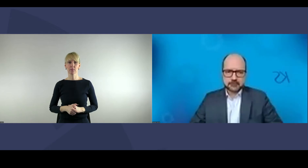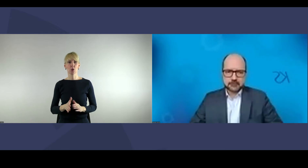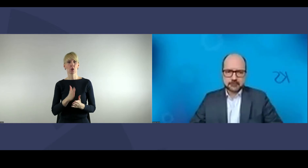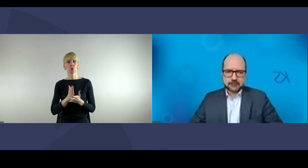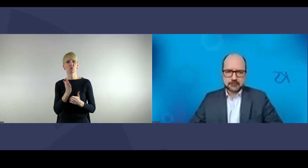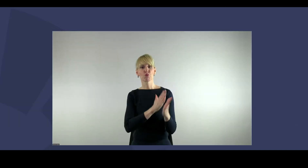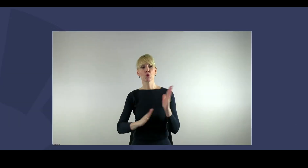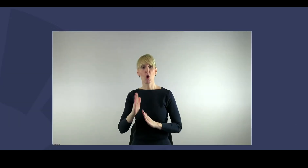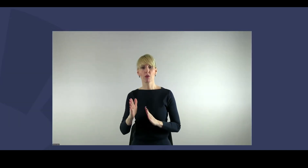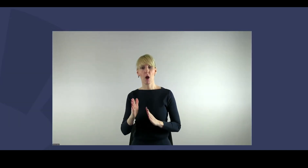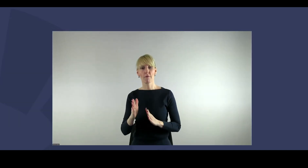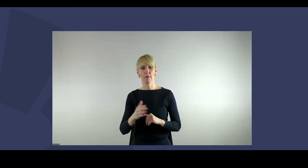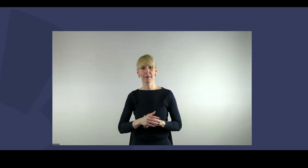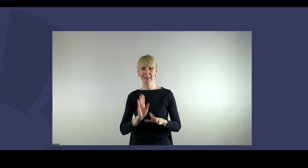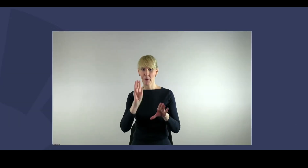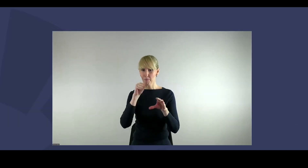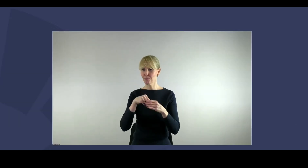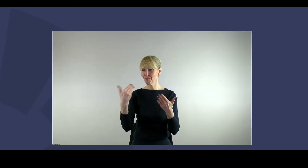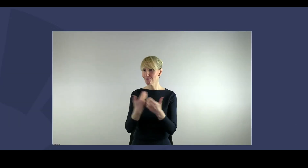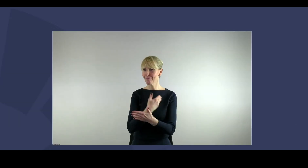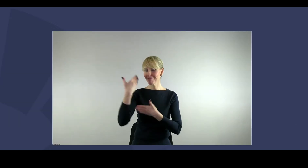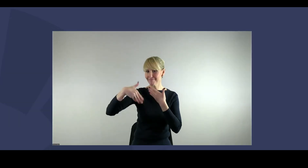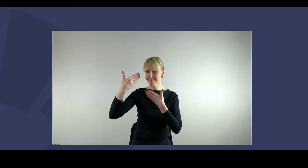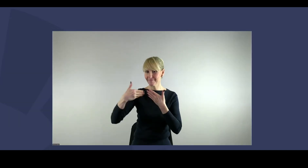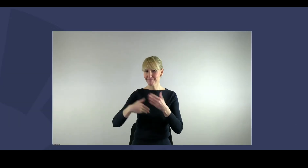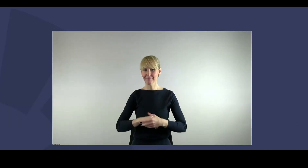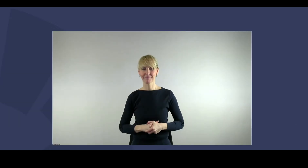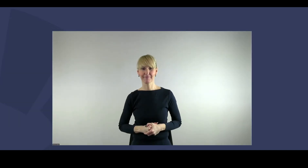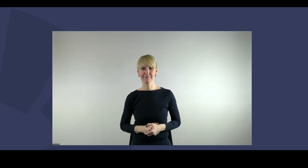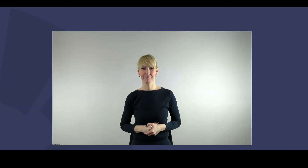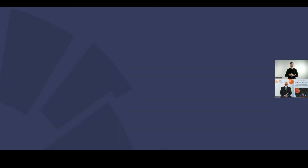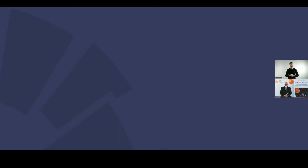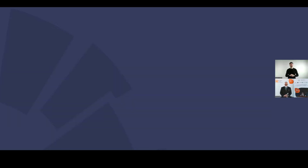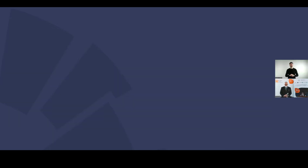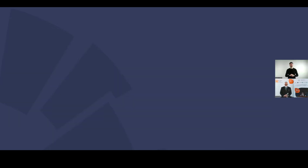personally, and he prepared for us a short introduction.